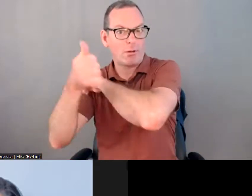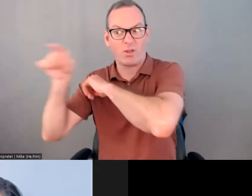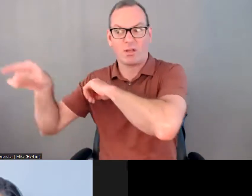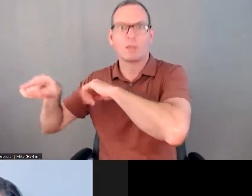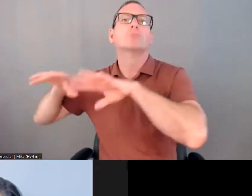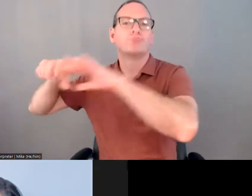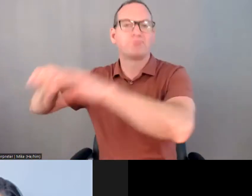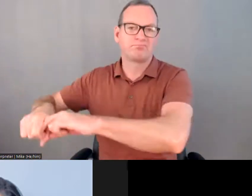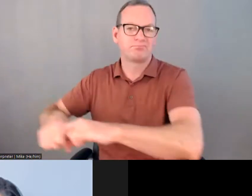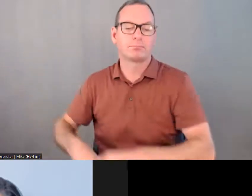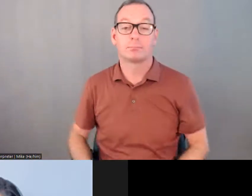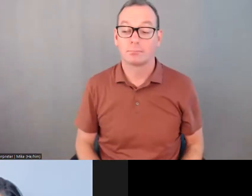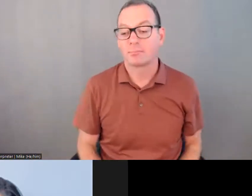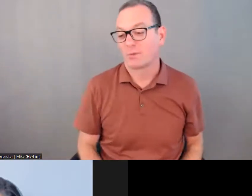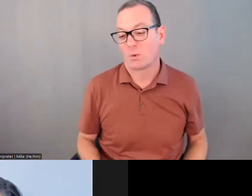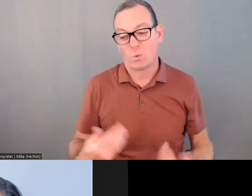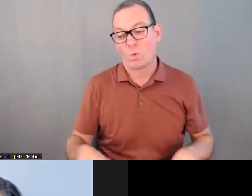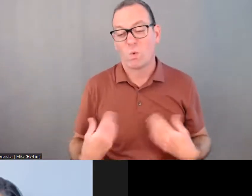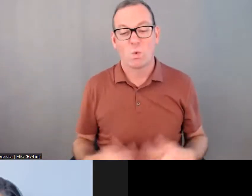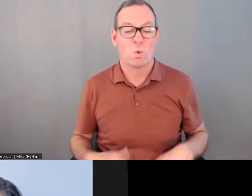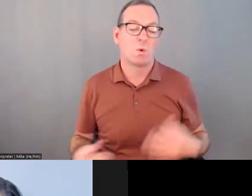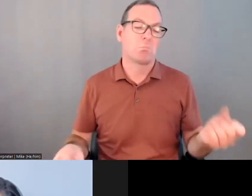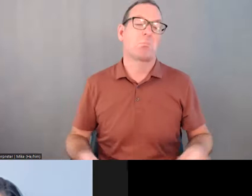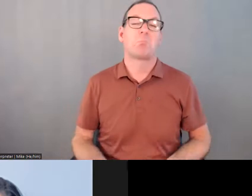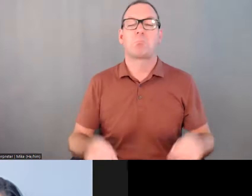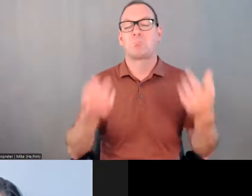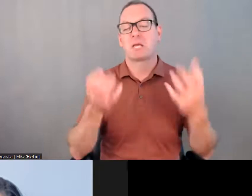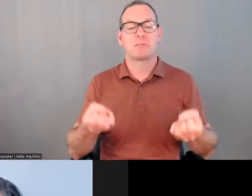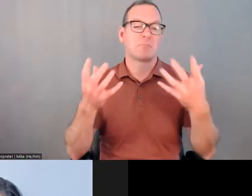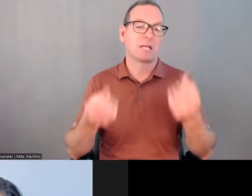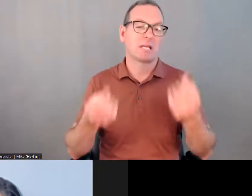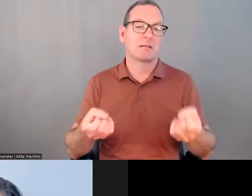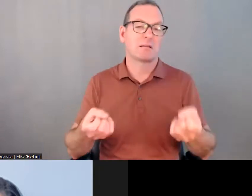You know, I understand the frustration and having to wait, and